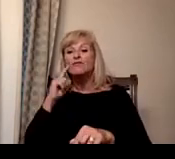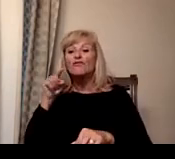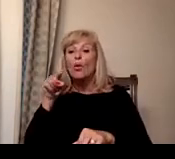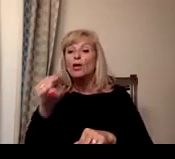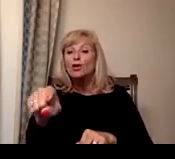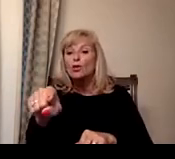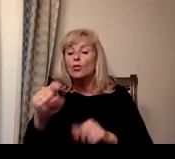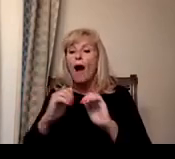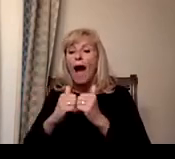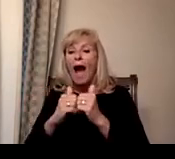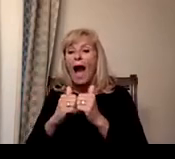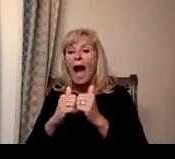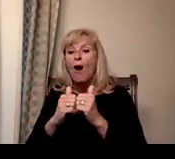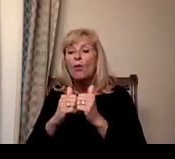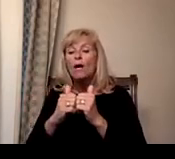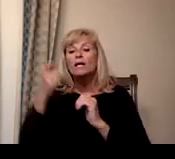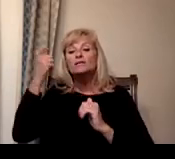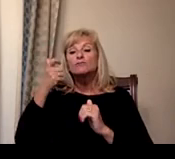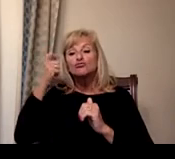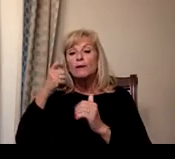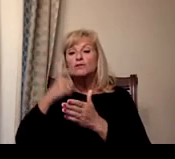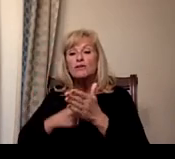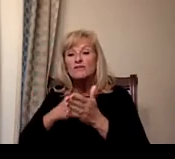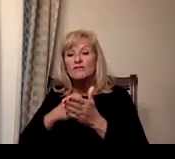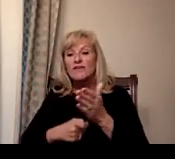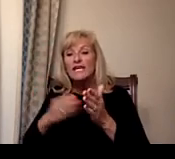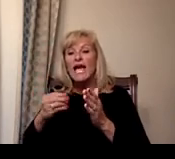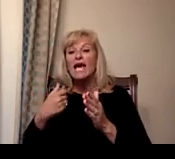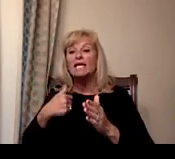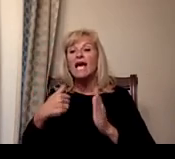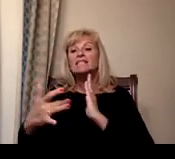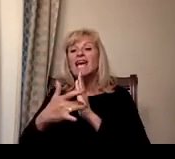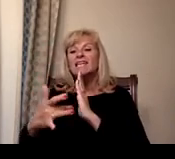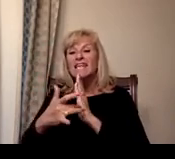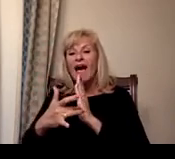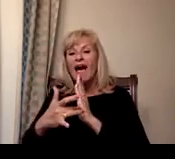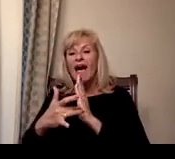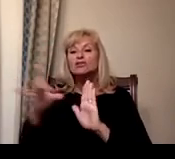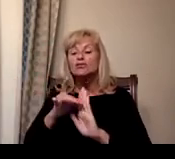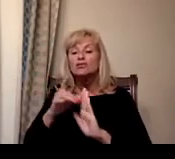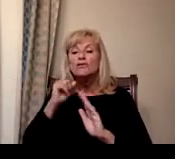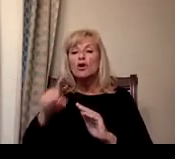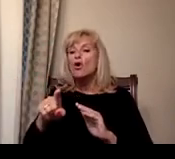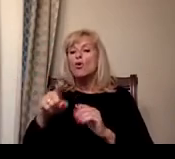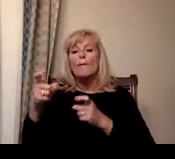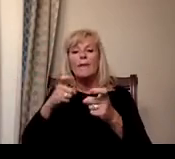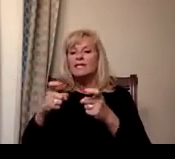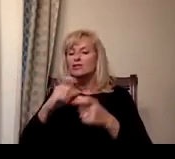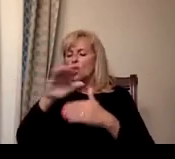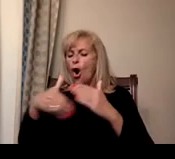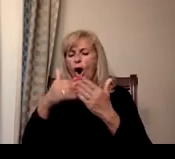A very low subscription fee monthly pays for a technology that manages that entire process for